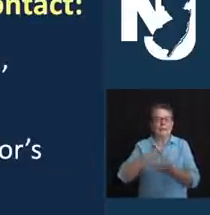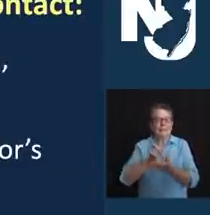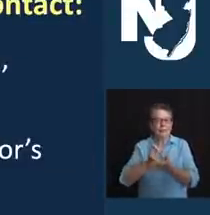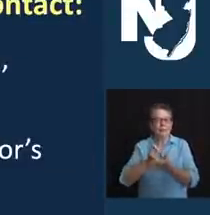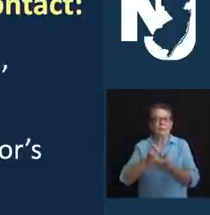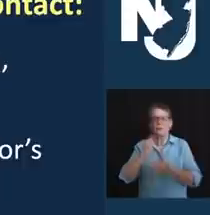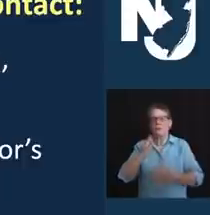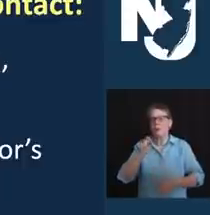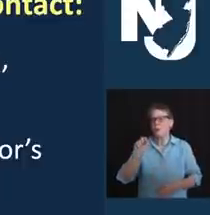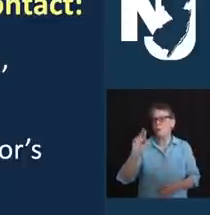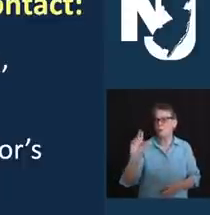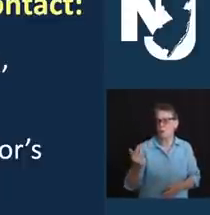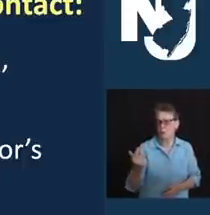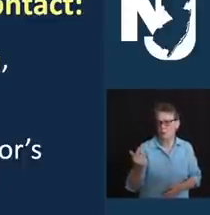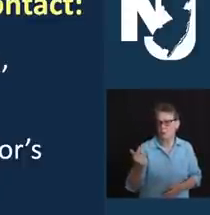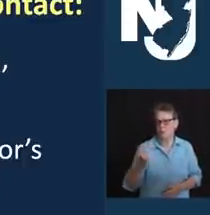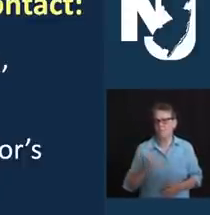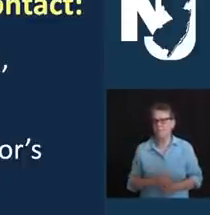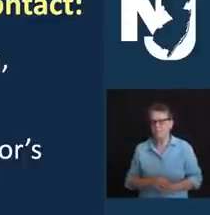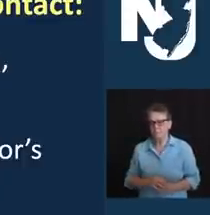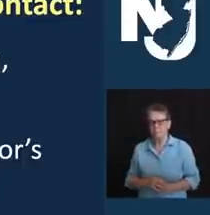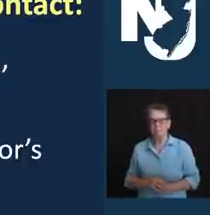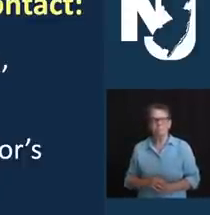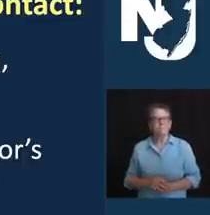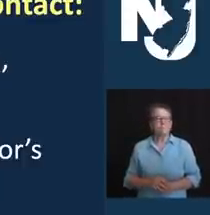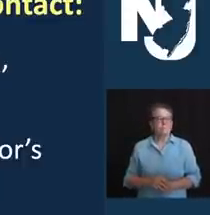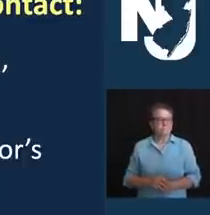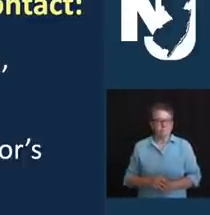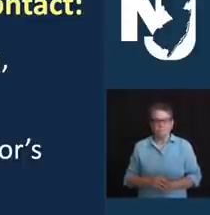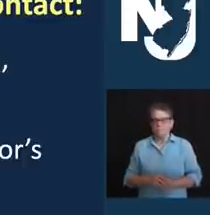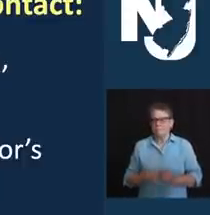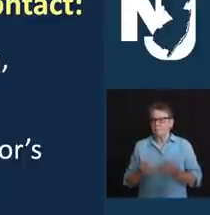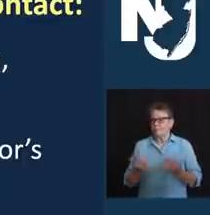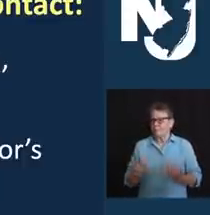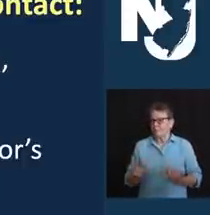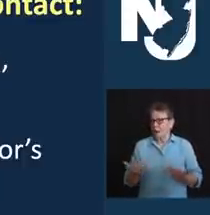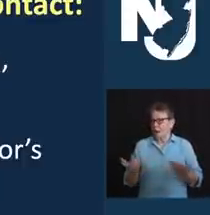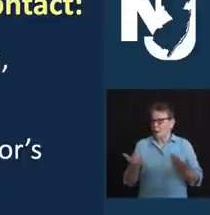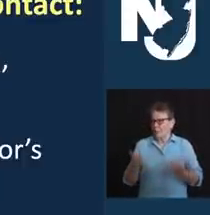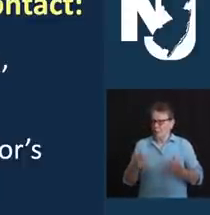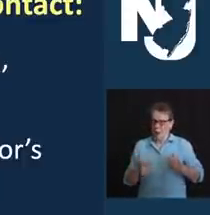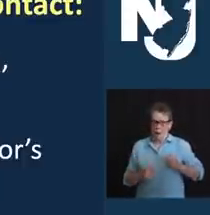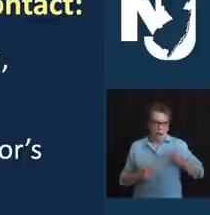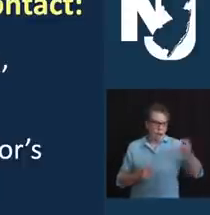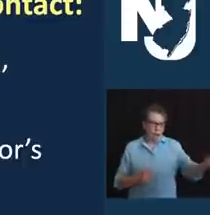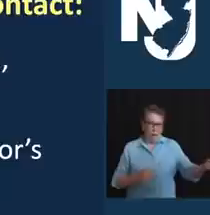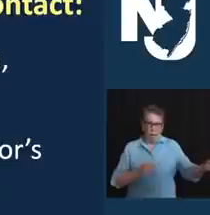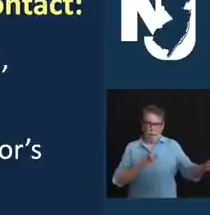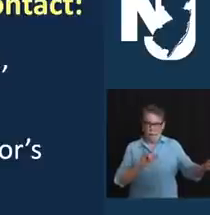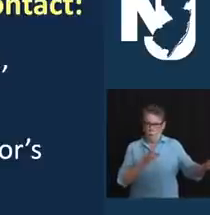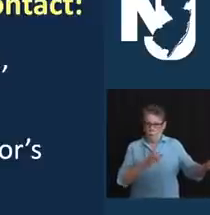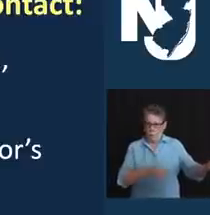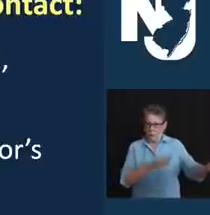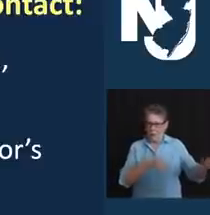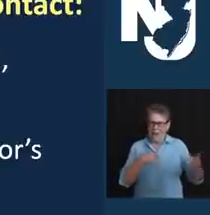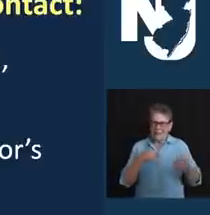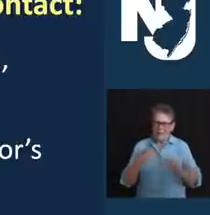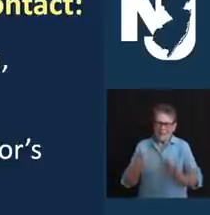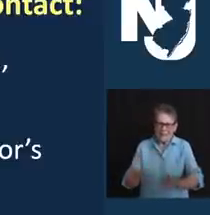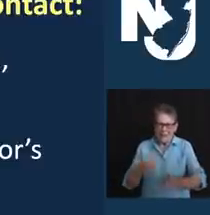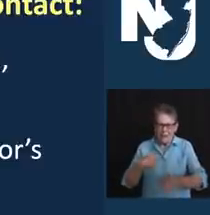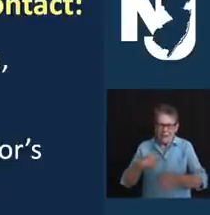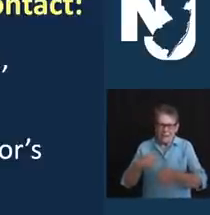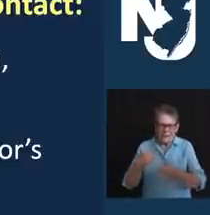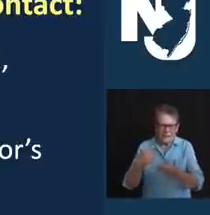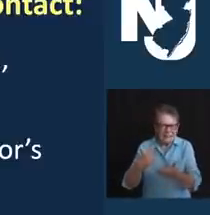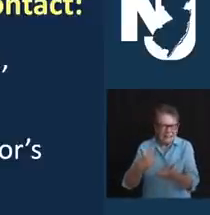this morning in Bridgeton alongside Cumberland County Prosecutor Jennifer Webb McCrae, Attorney General Gurbir Grewal,